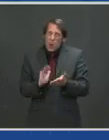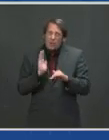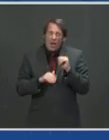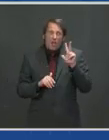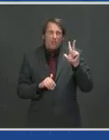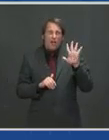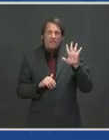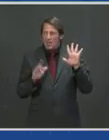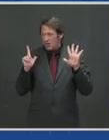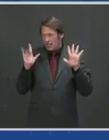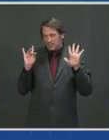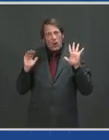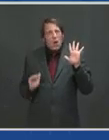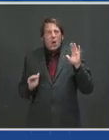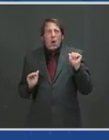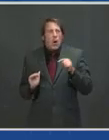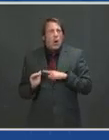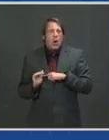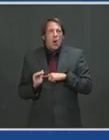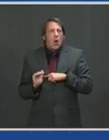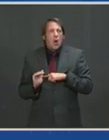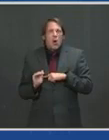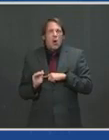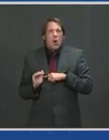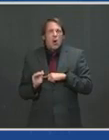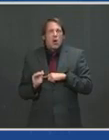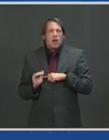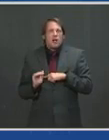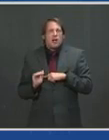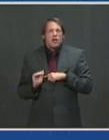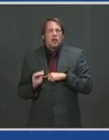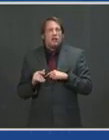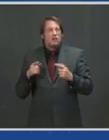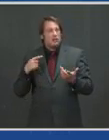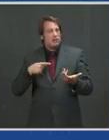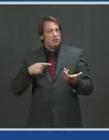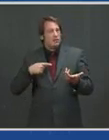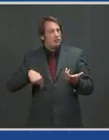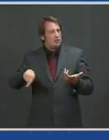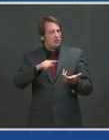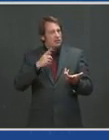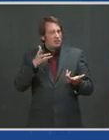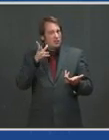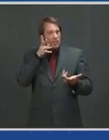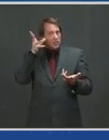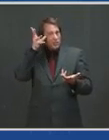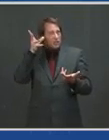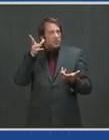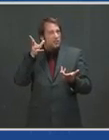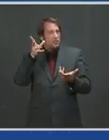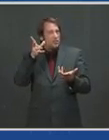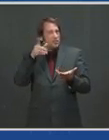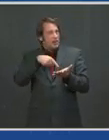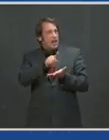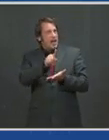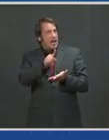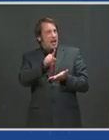If you're a mom and dad, a cop, firefighter, police officer, et cetera, you're paying close to that in your income tax.